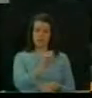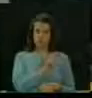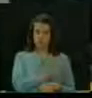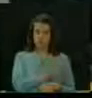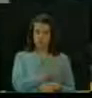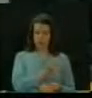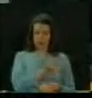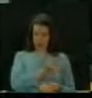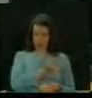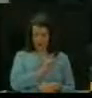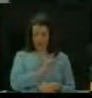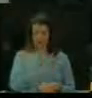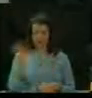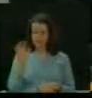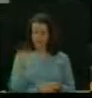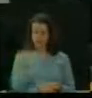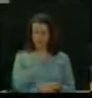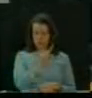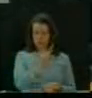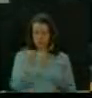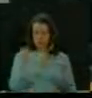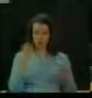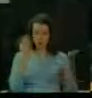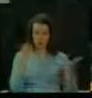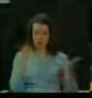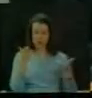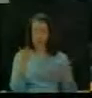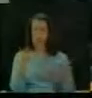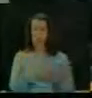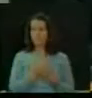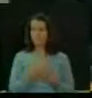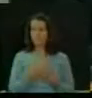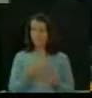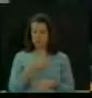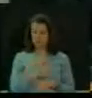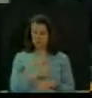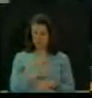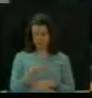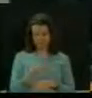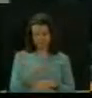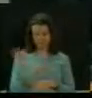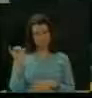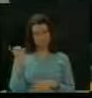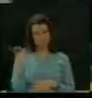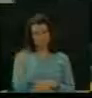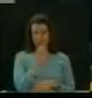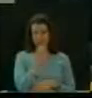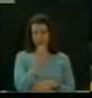5-0-3-1, no recommendation. Okay, thank you. Finance Committee.